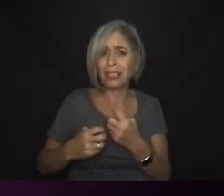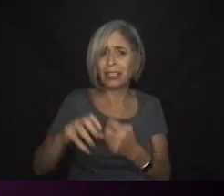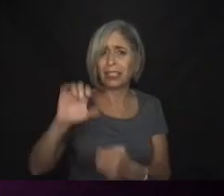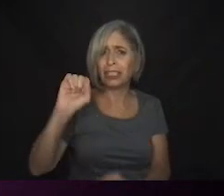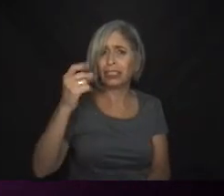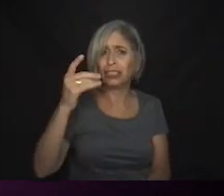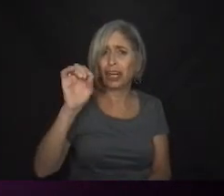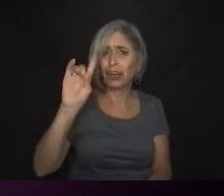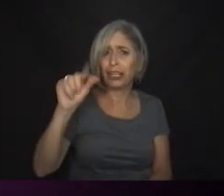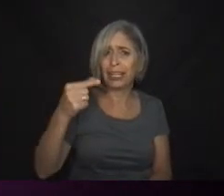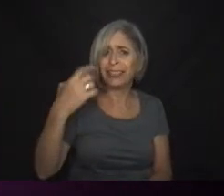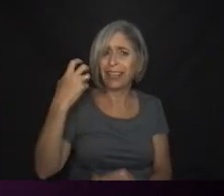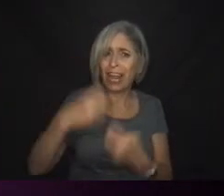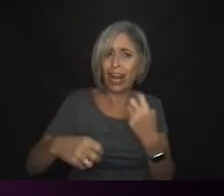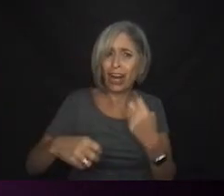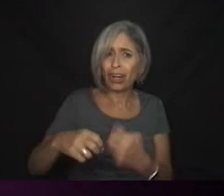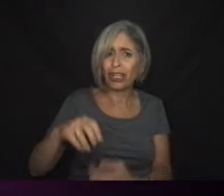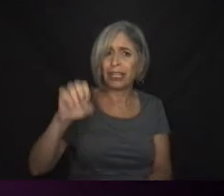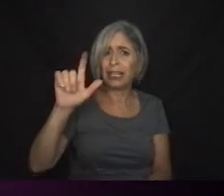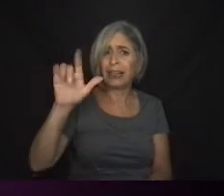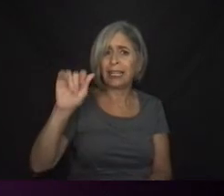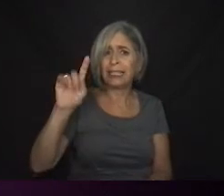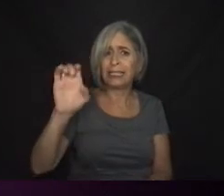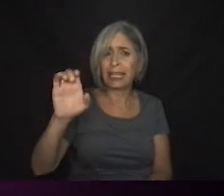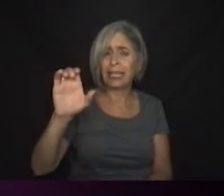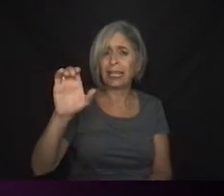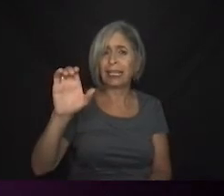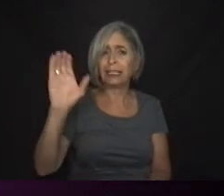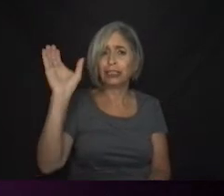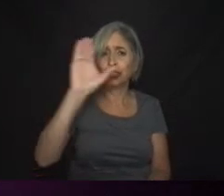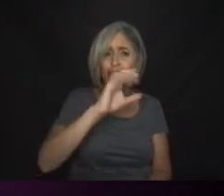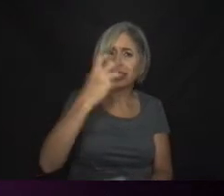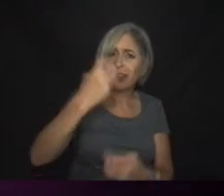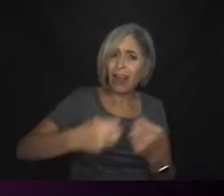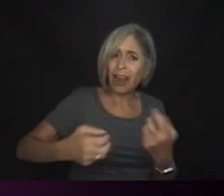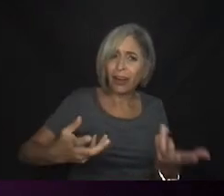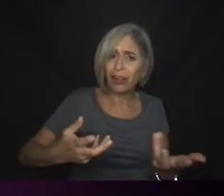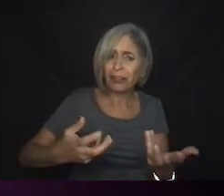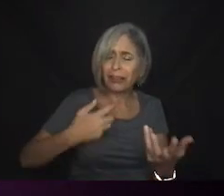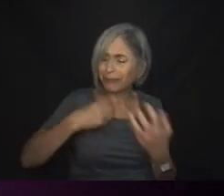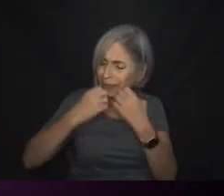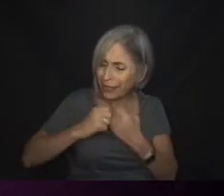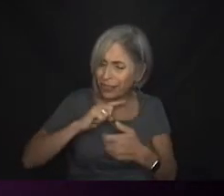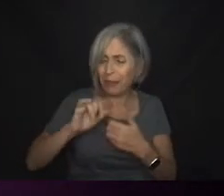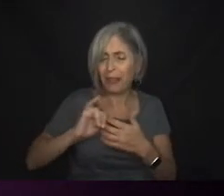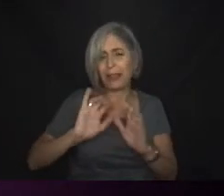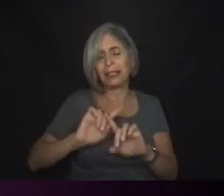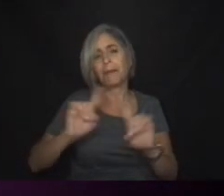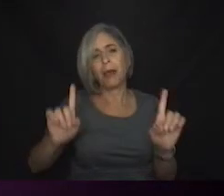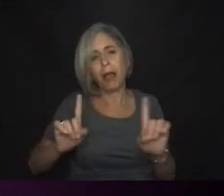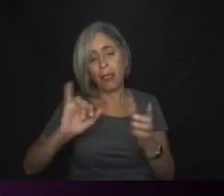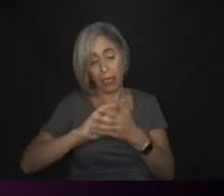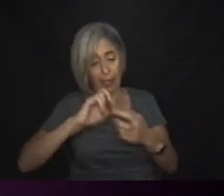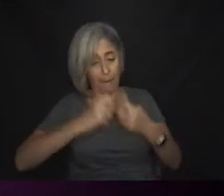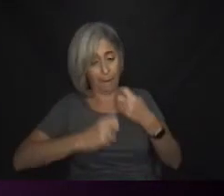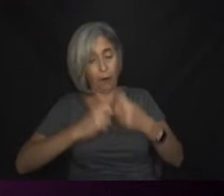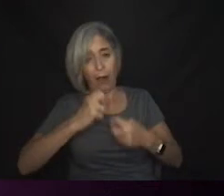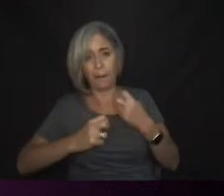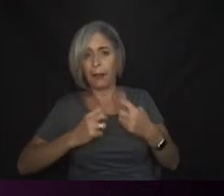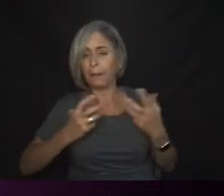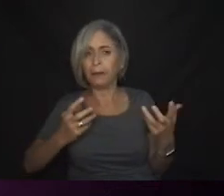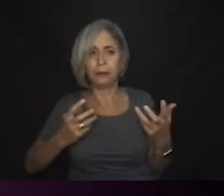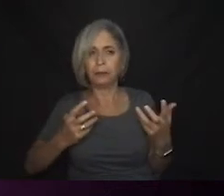Elasticsearch is hard. Sorry, I'm a bit passionate about this. So that problem is